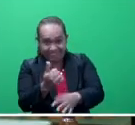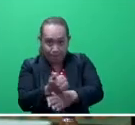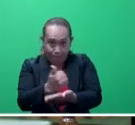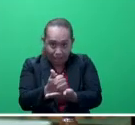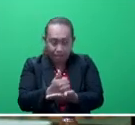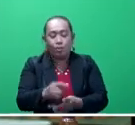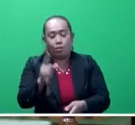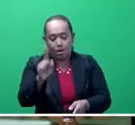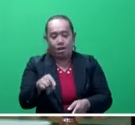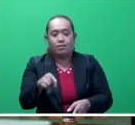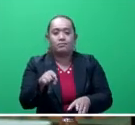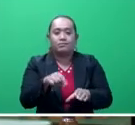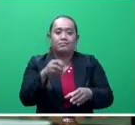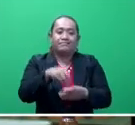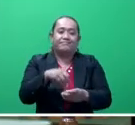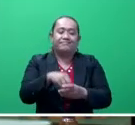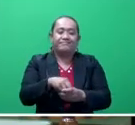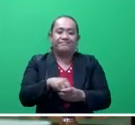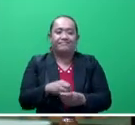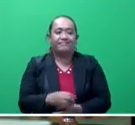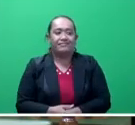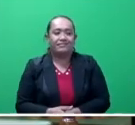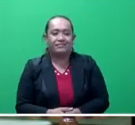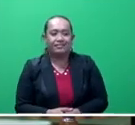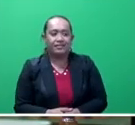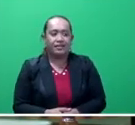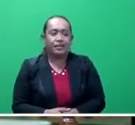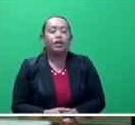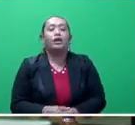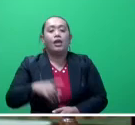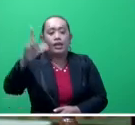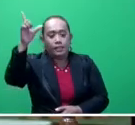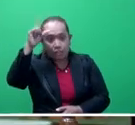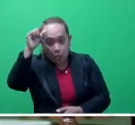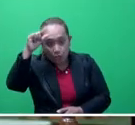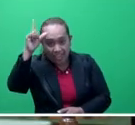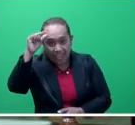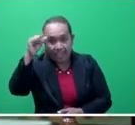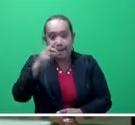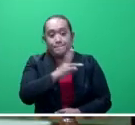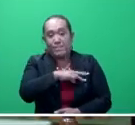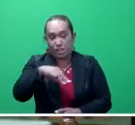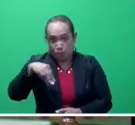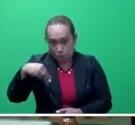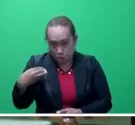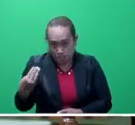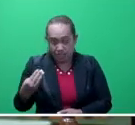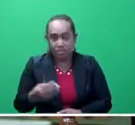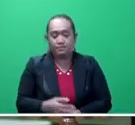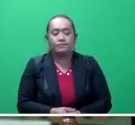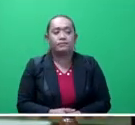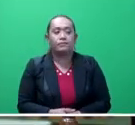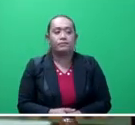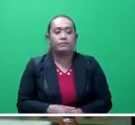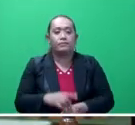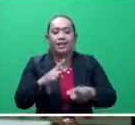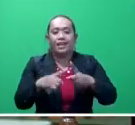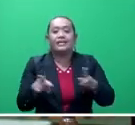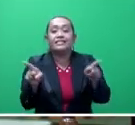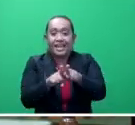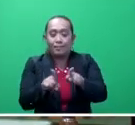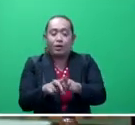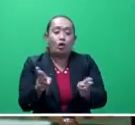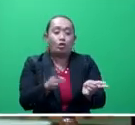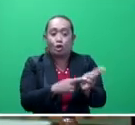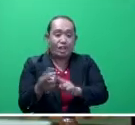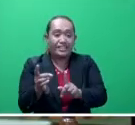factors. Mr. Speaker, sir, the Ministry of Itoke Affairs and the Ministry of Rural and Maritime Development will be the ones